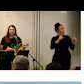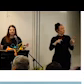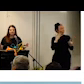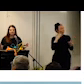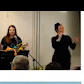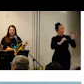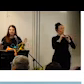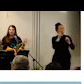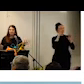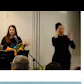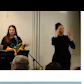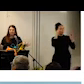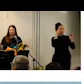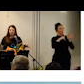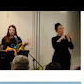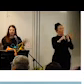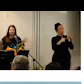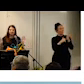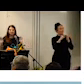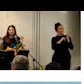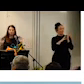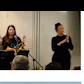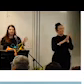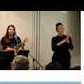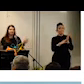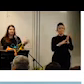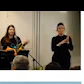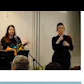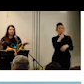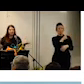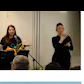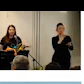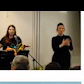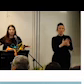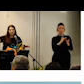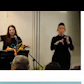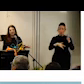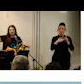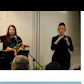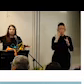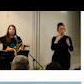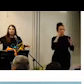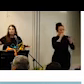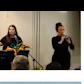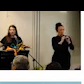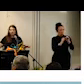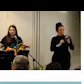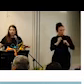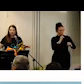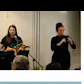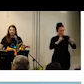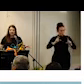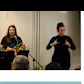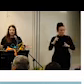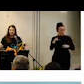Googled what is autism portrayed by media. And while this portrayal is evolving, going from Rain Man to some more